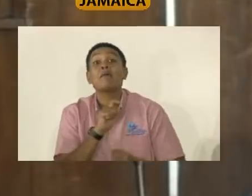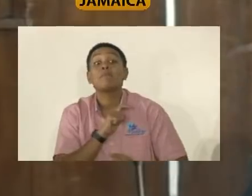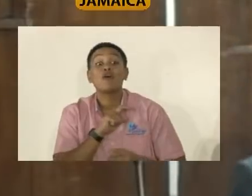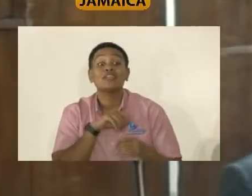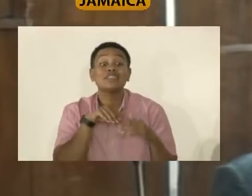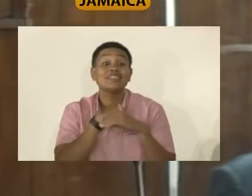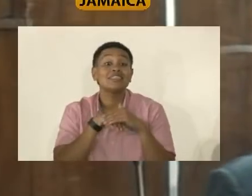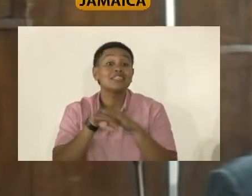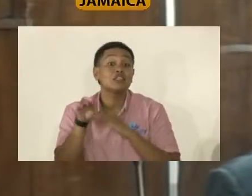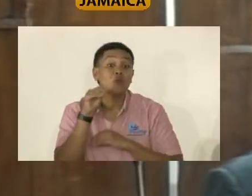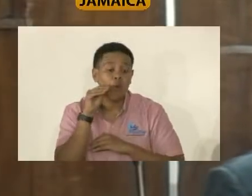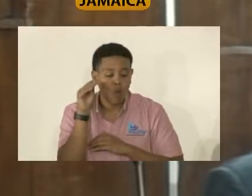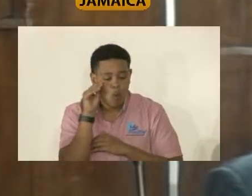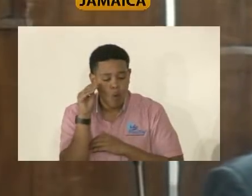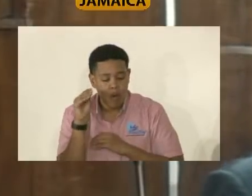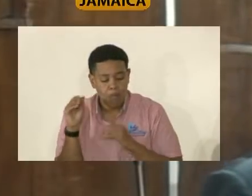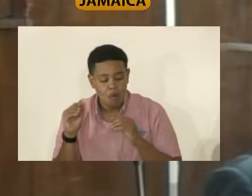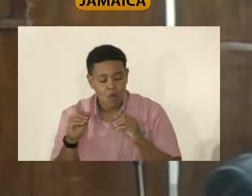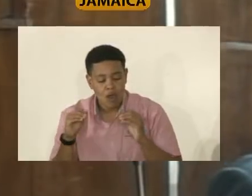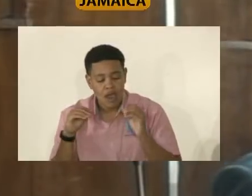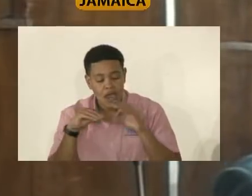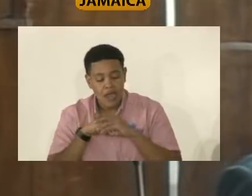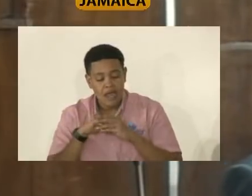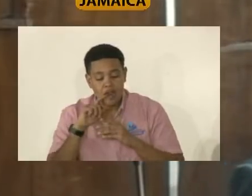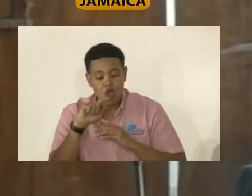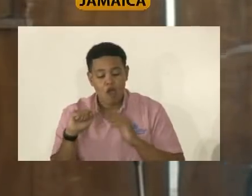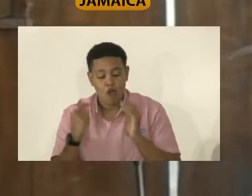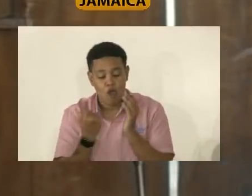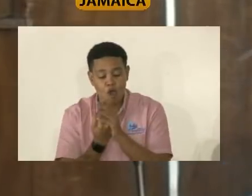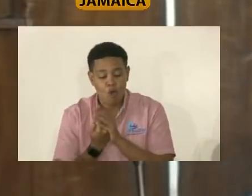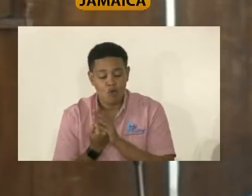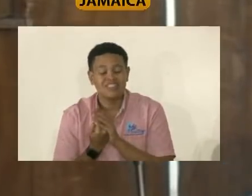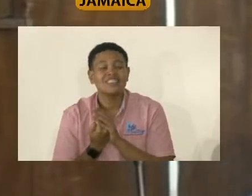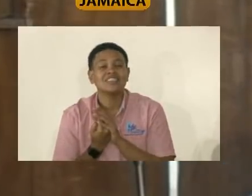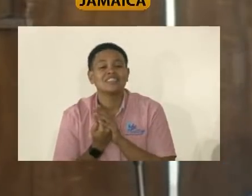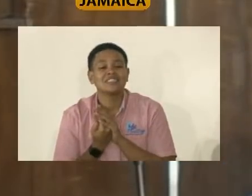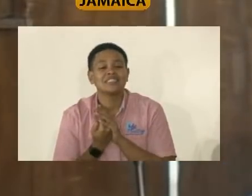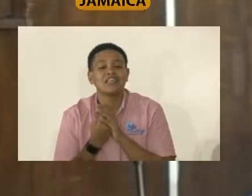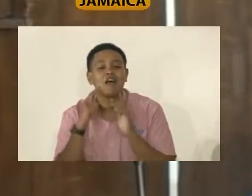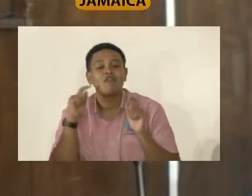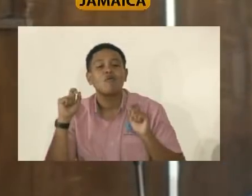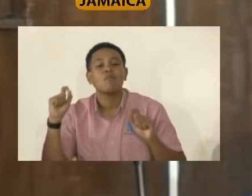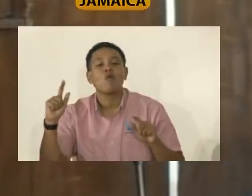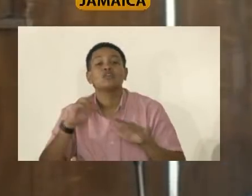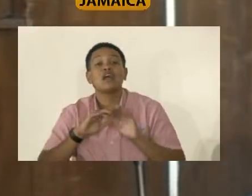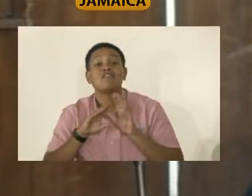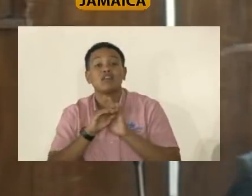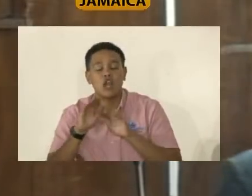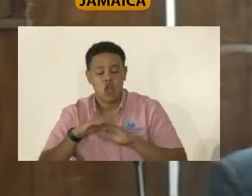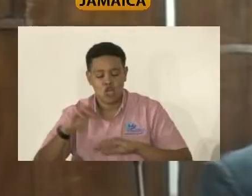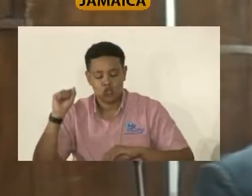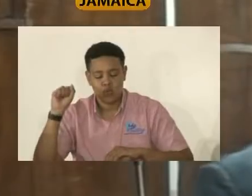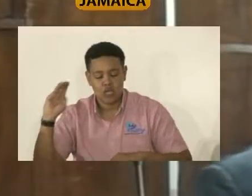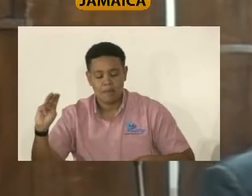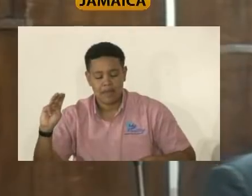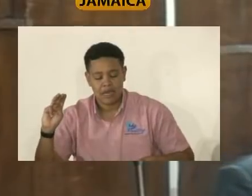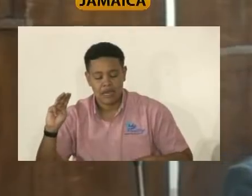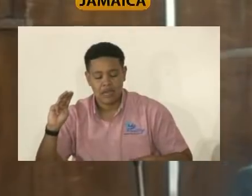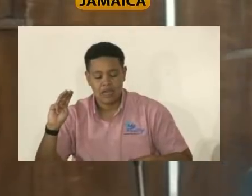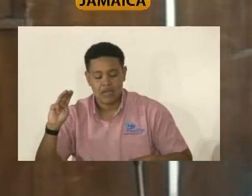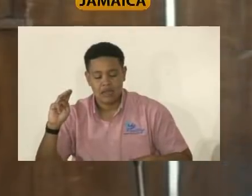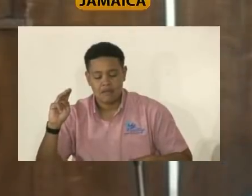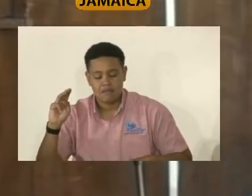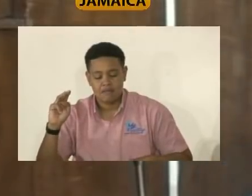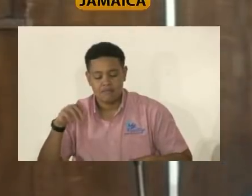inside his home within a couple hours of posting a social media video